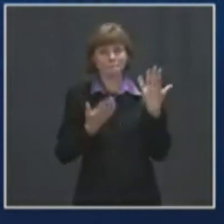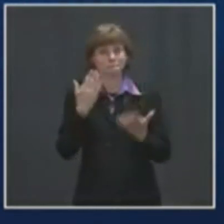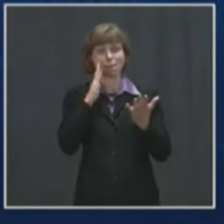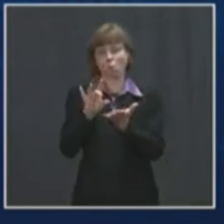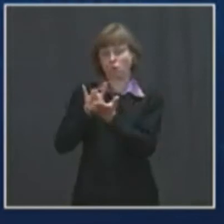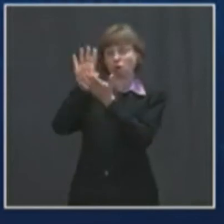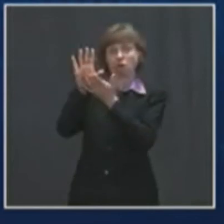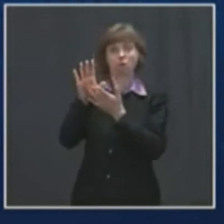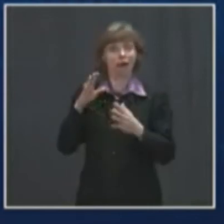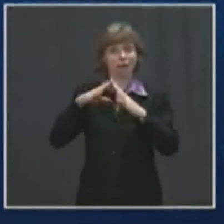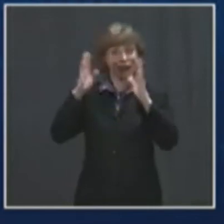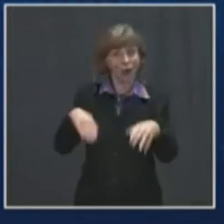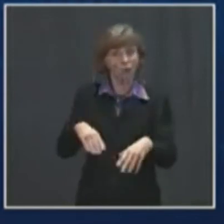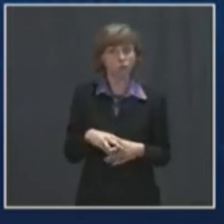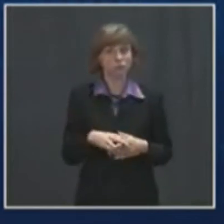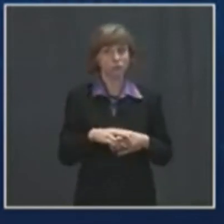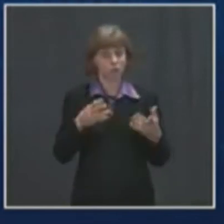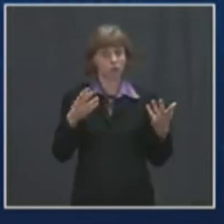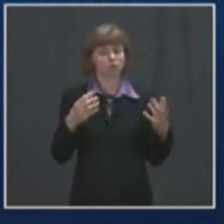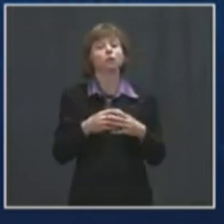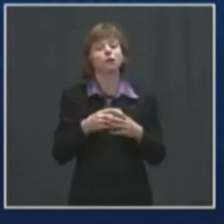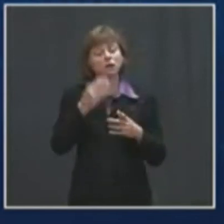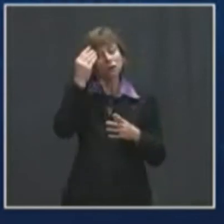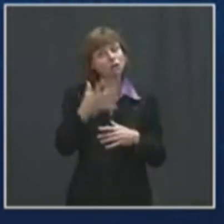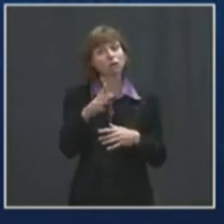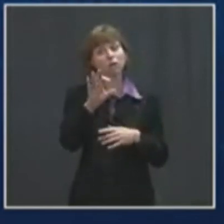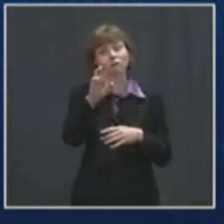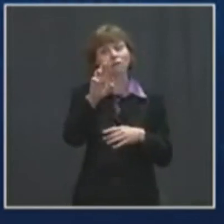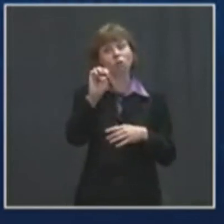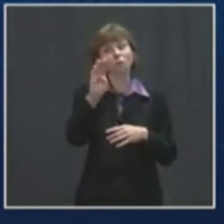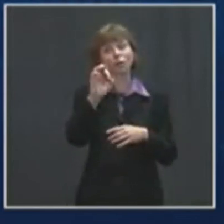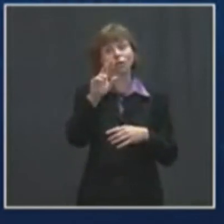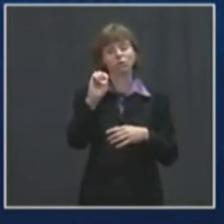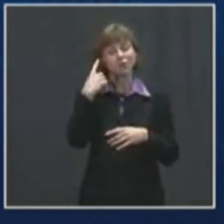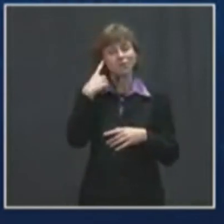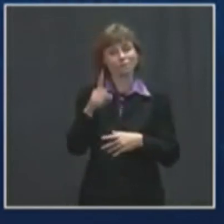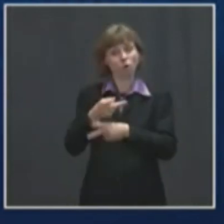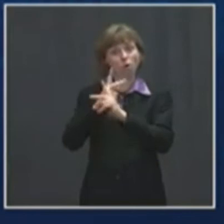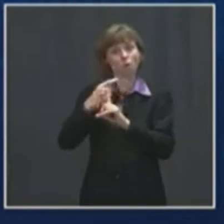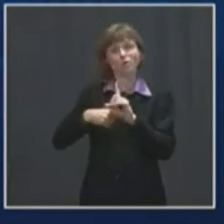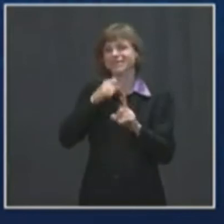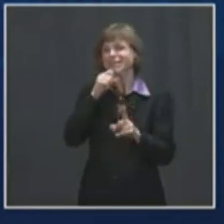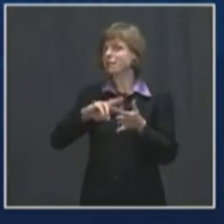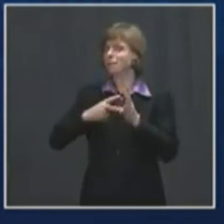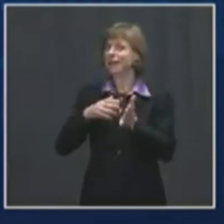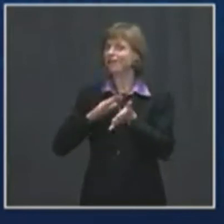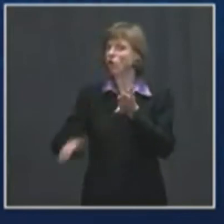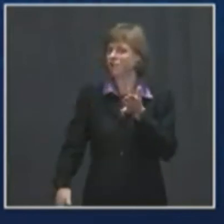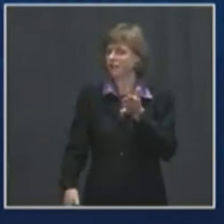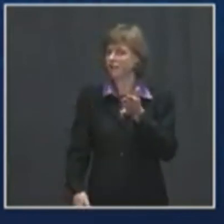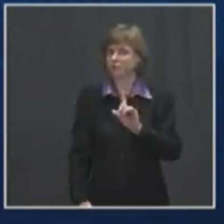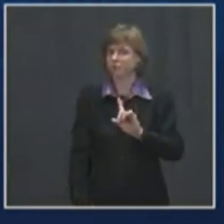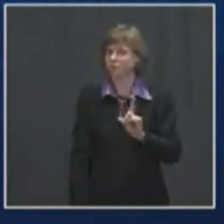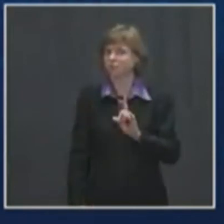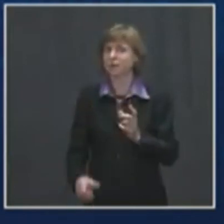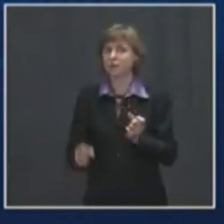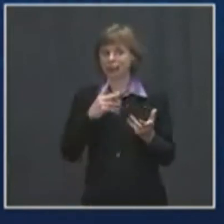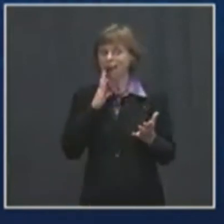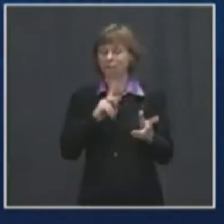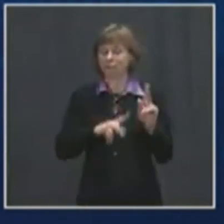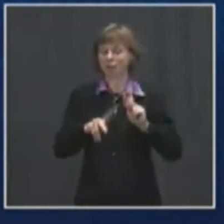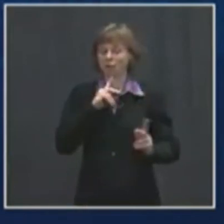moratoria, which, by the way, forbearance when it comes to mortgage does not mean forgiveness. So many of these families are accumulating significant debt that will